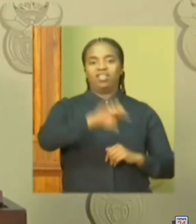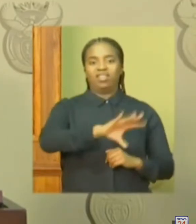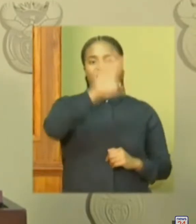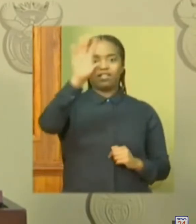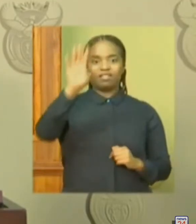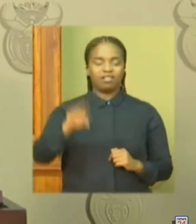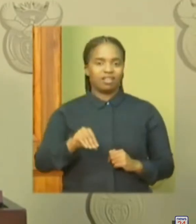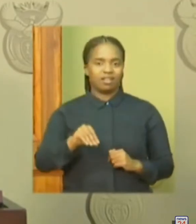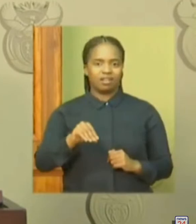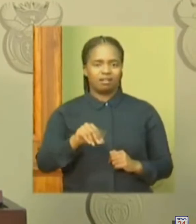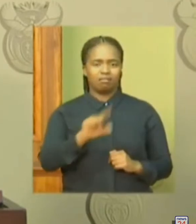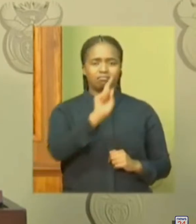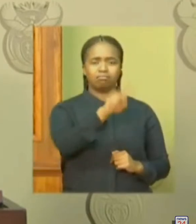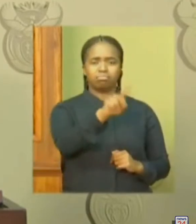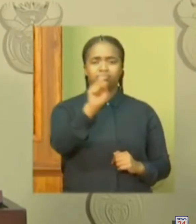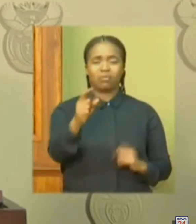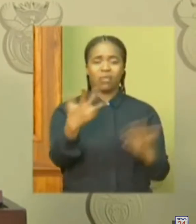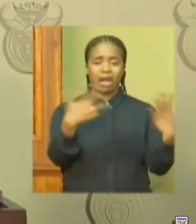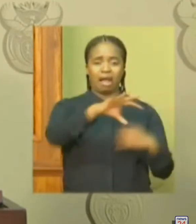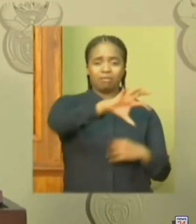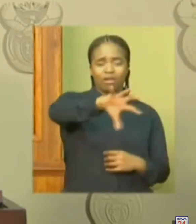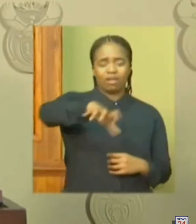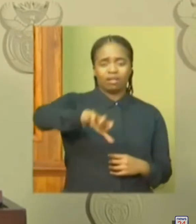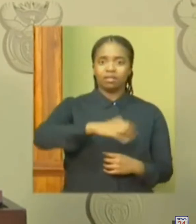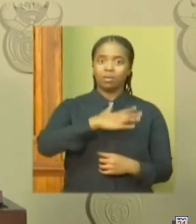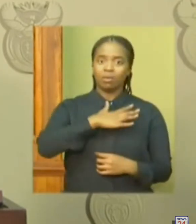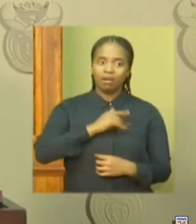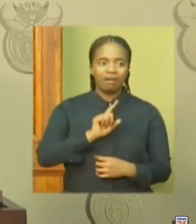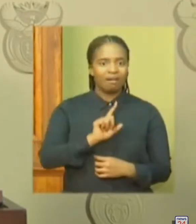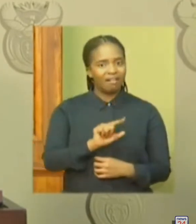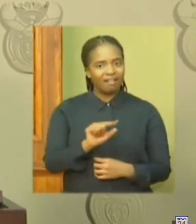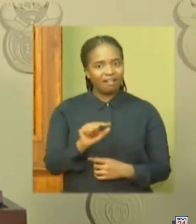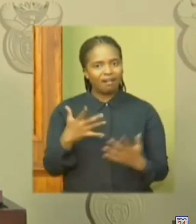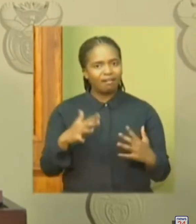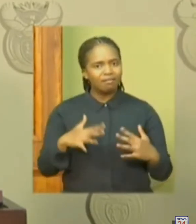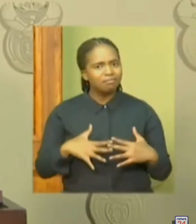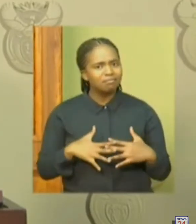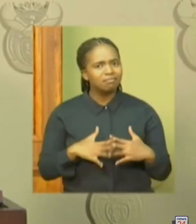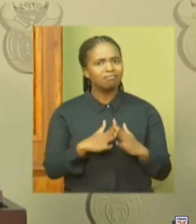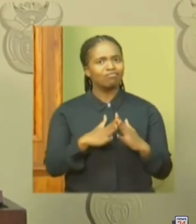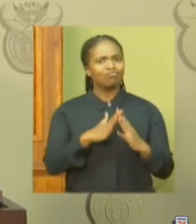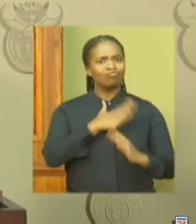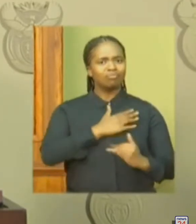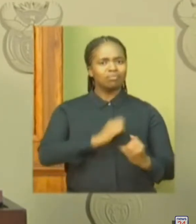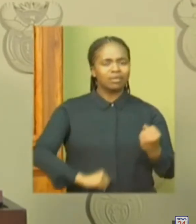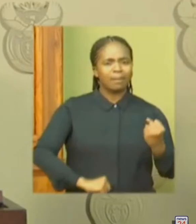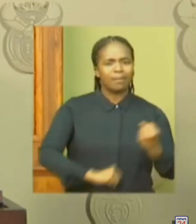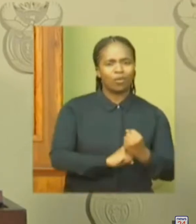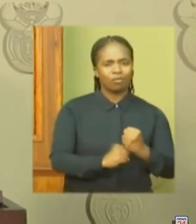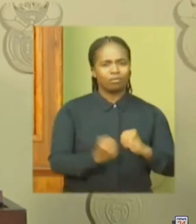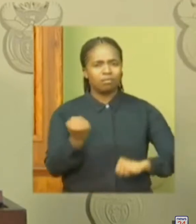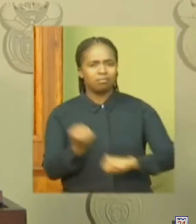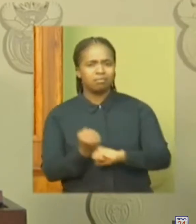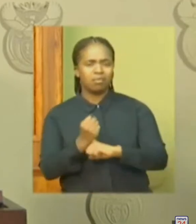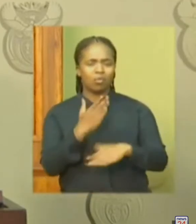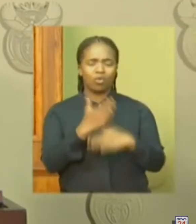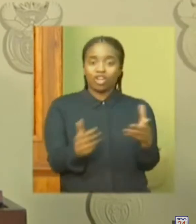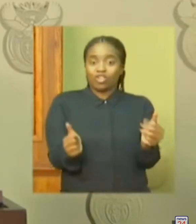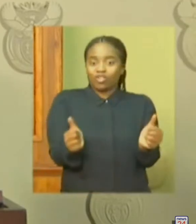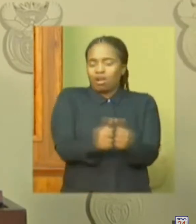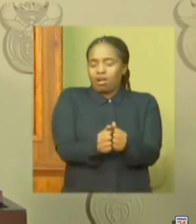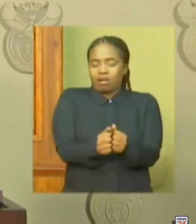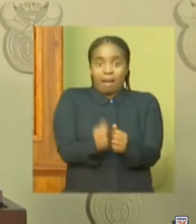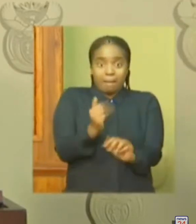the length and the breadth of our country. There has been courage and solidarity like we